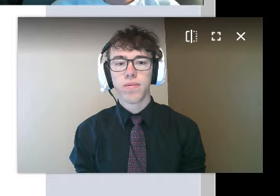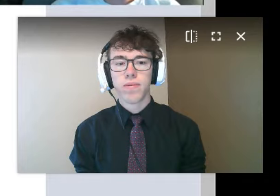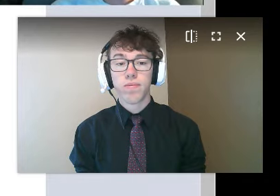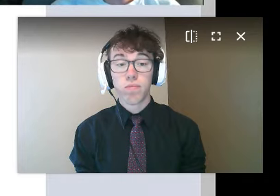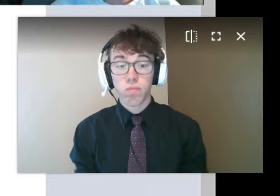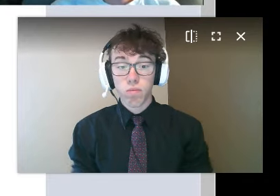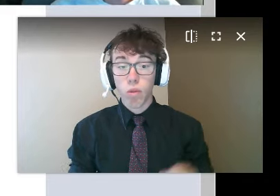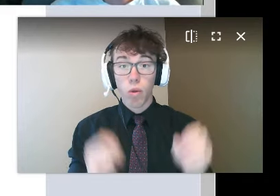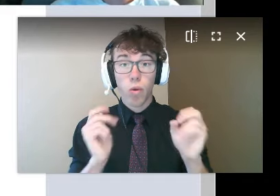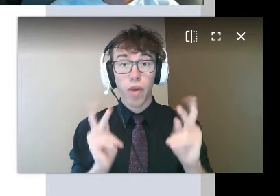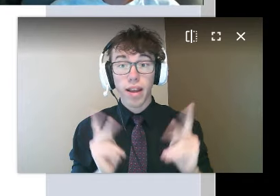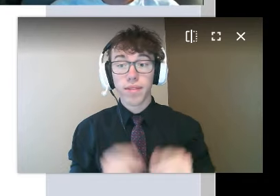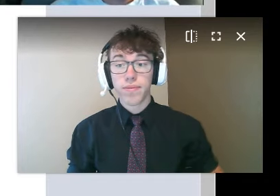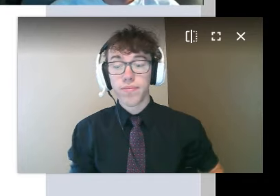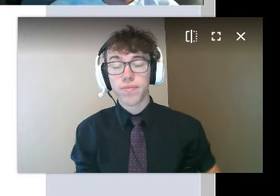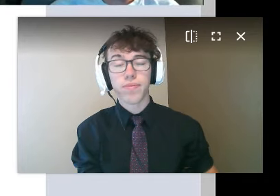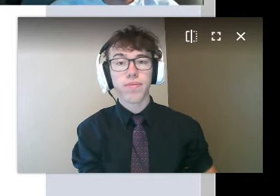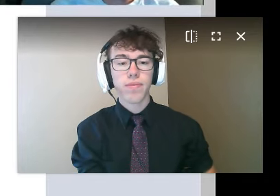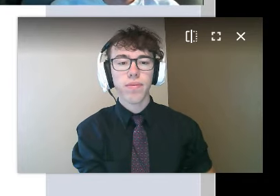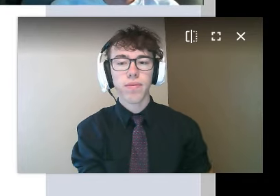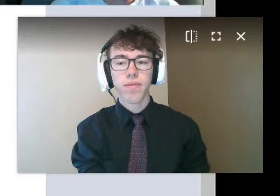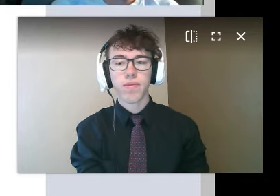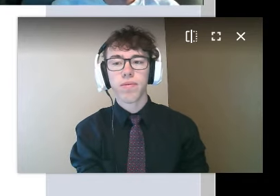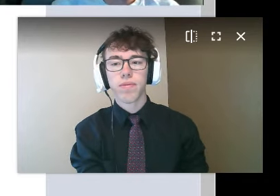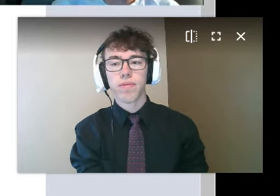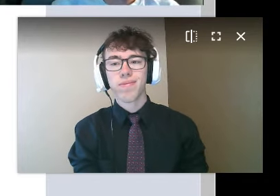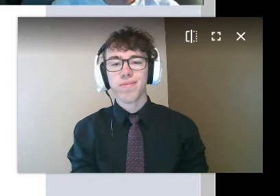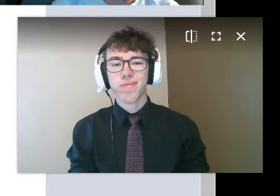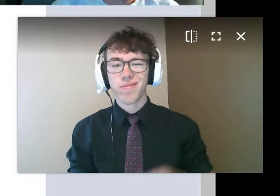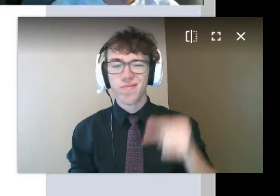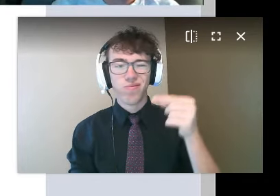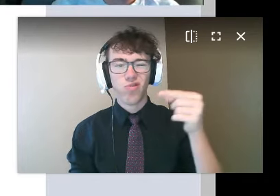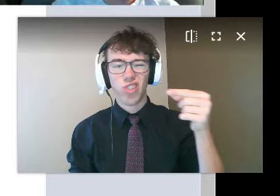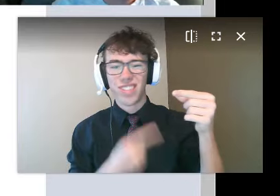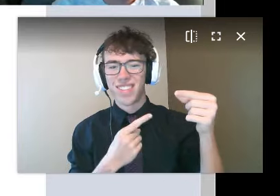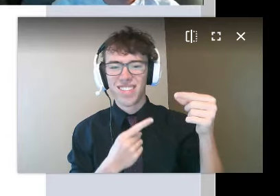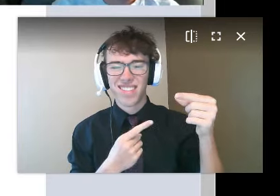Okay. G kind of looks terrible. Let me fix that G.